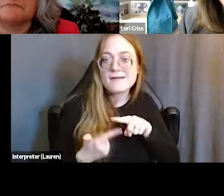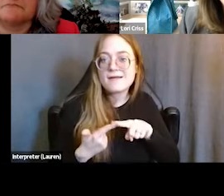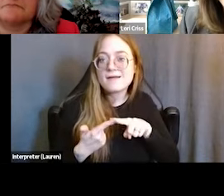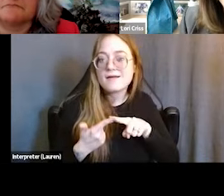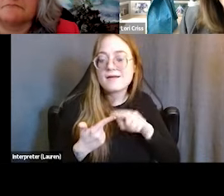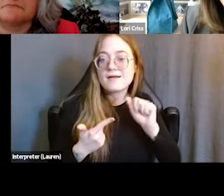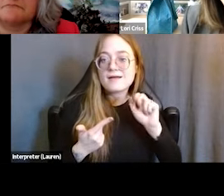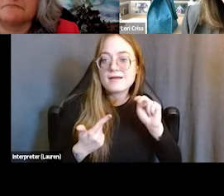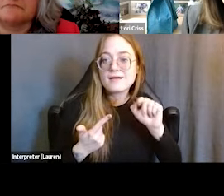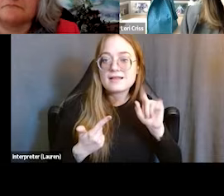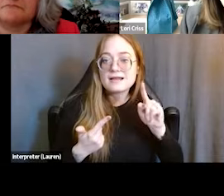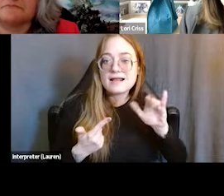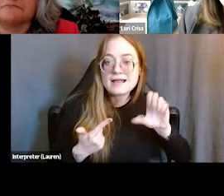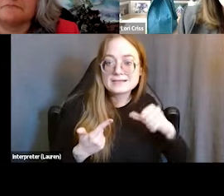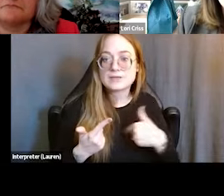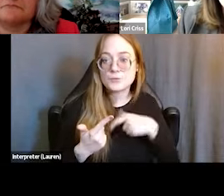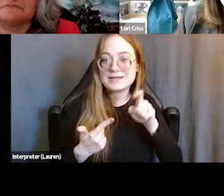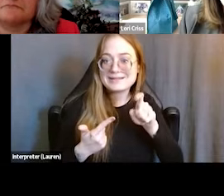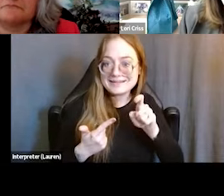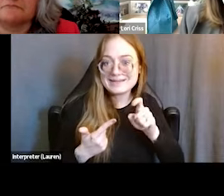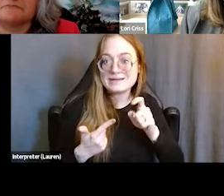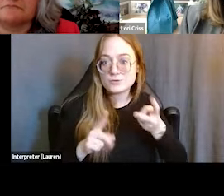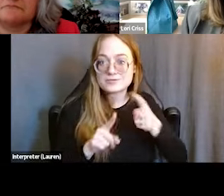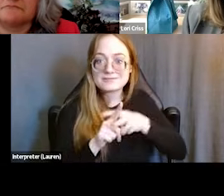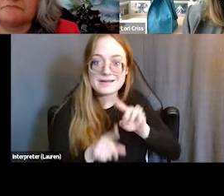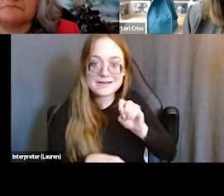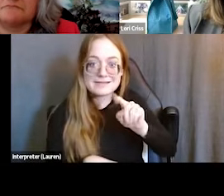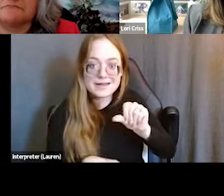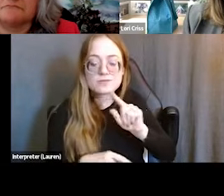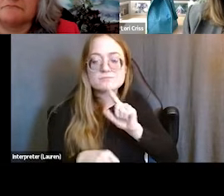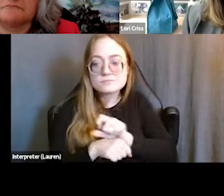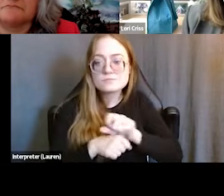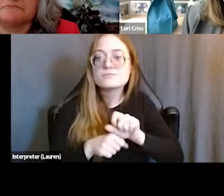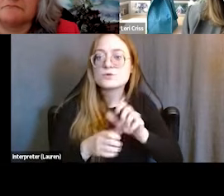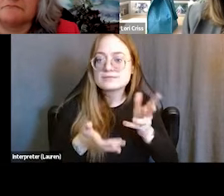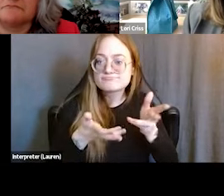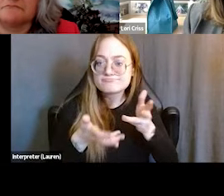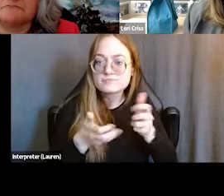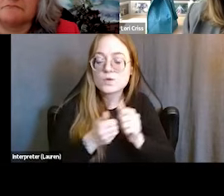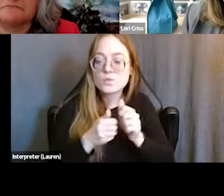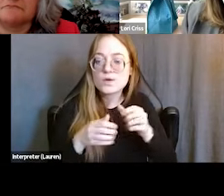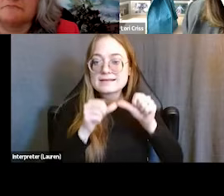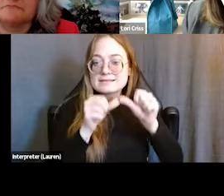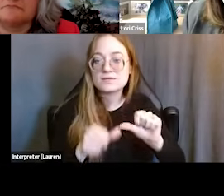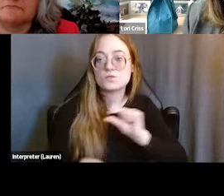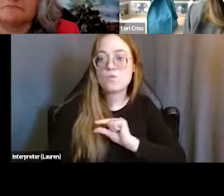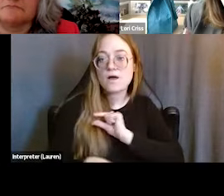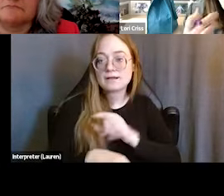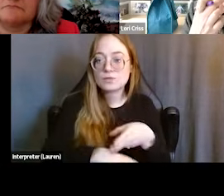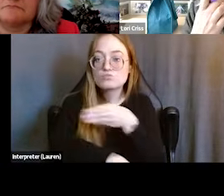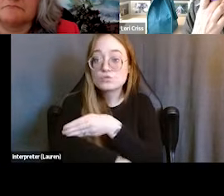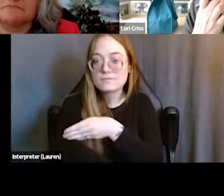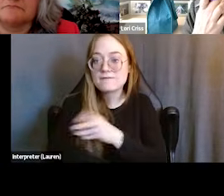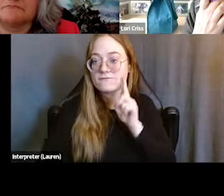need to deploy on that data to truly engage in a continuous quality improvement mechanism for our